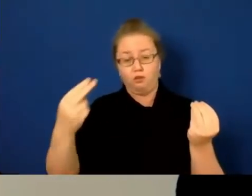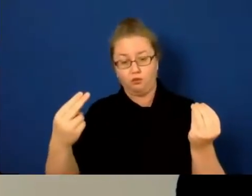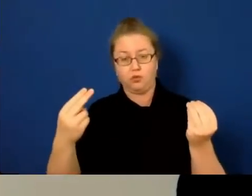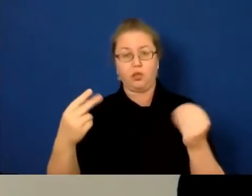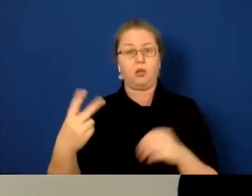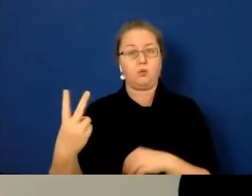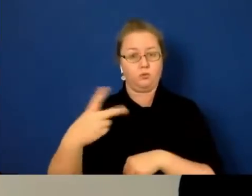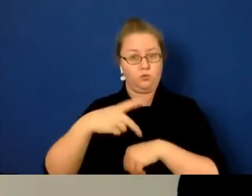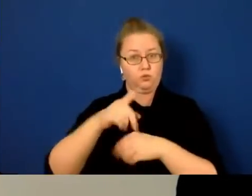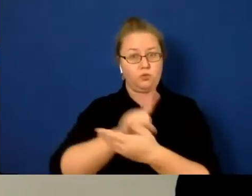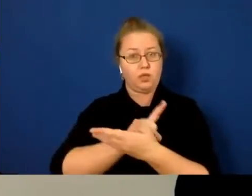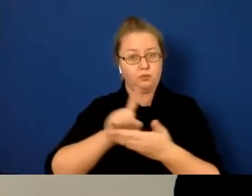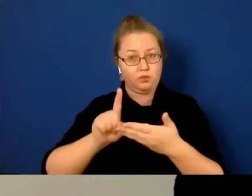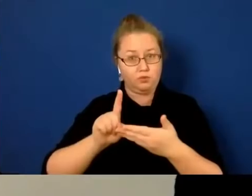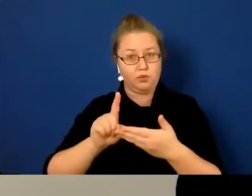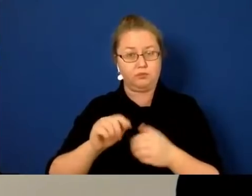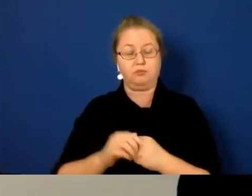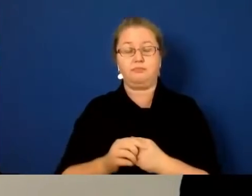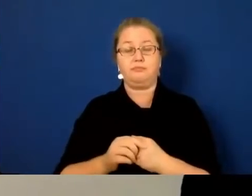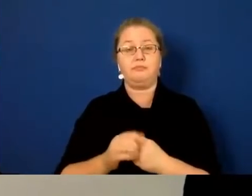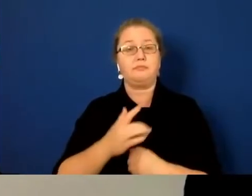No.